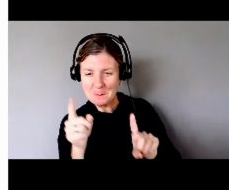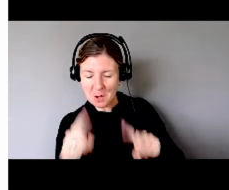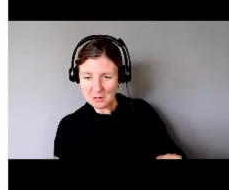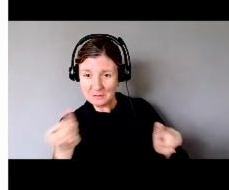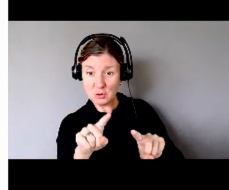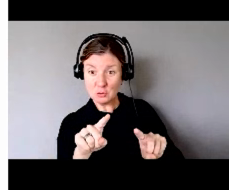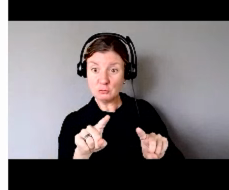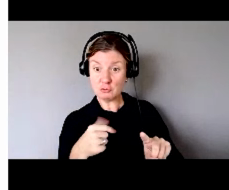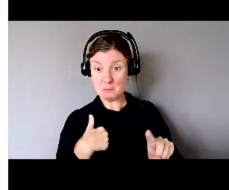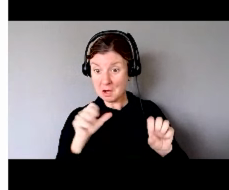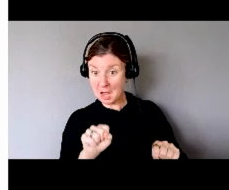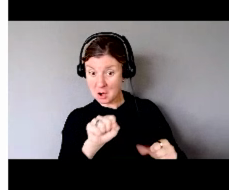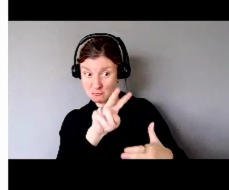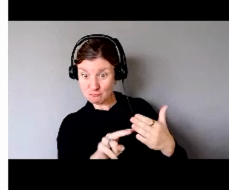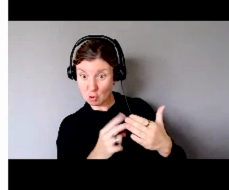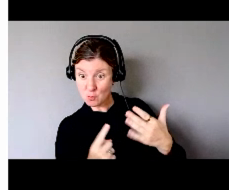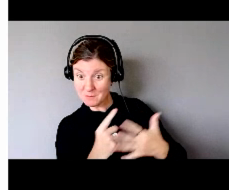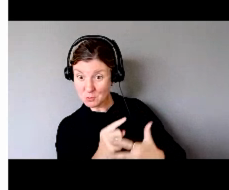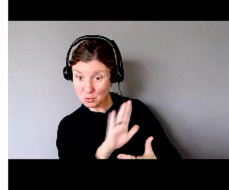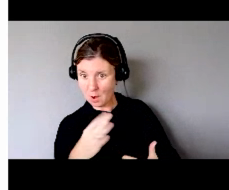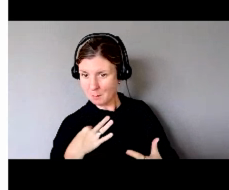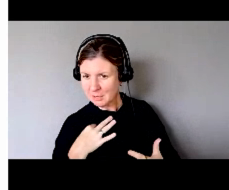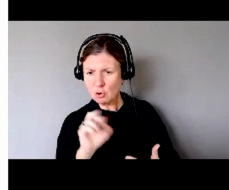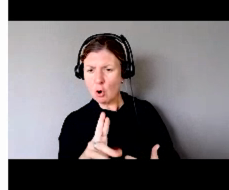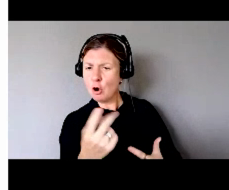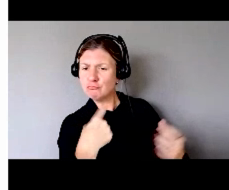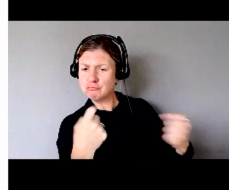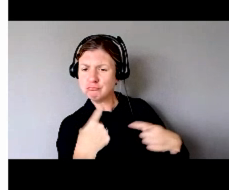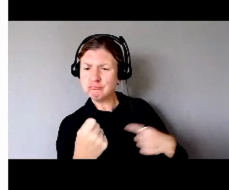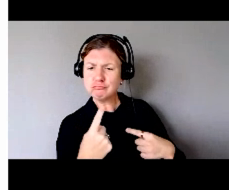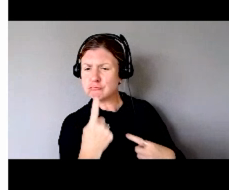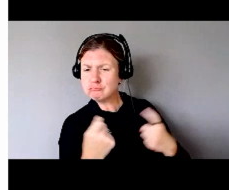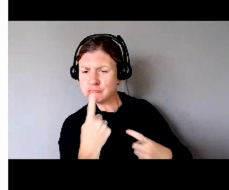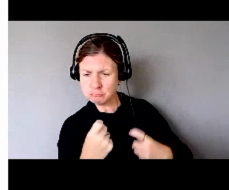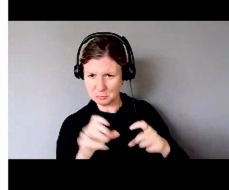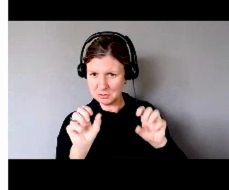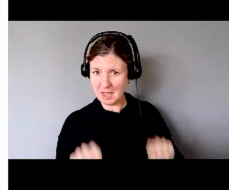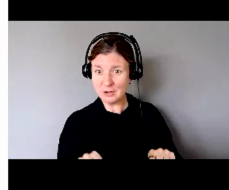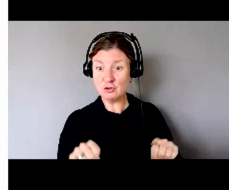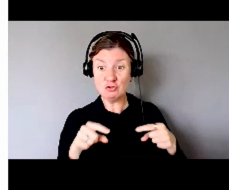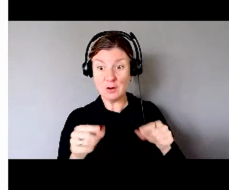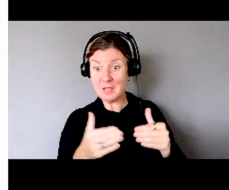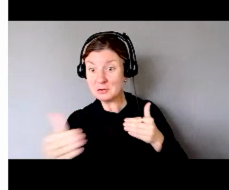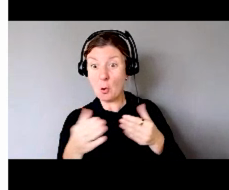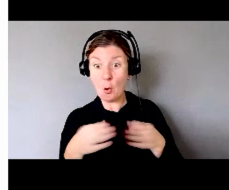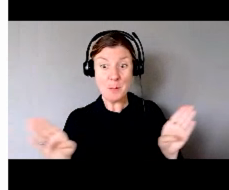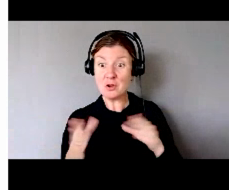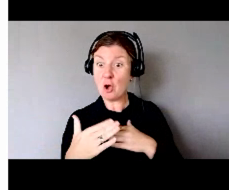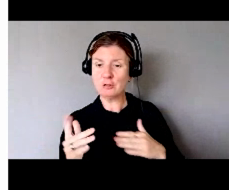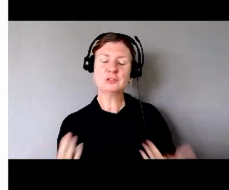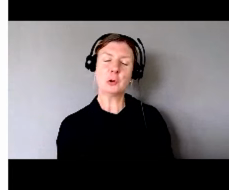reviewing your application or when answering your questions during the open call phase. Bye for now.